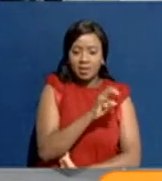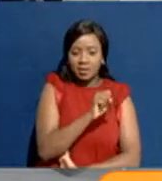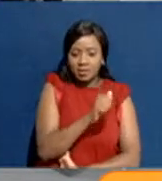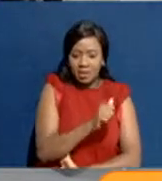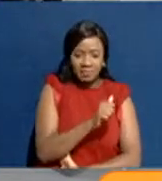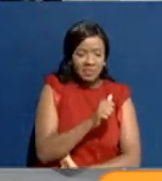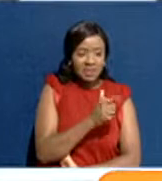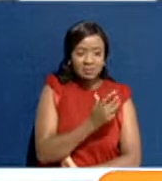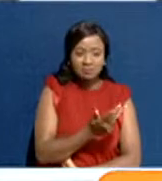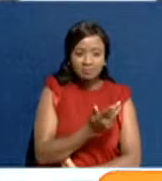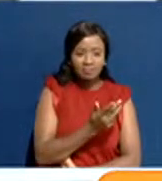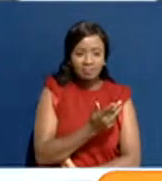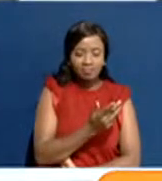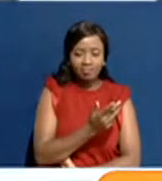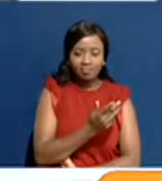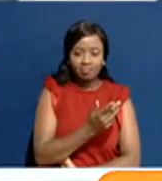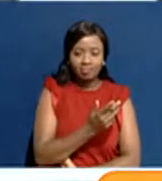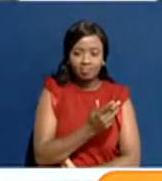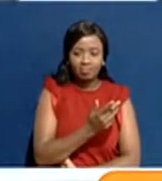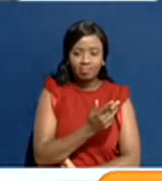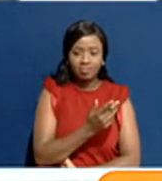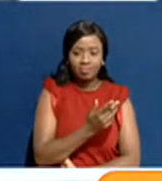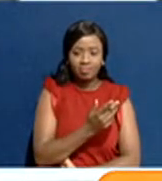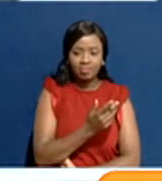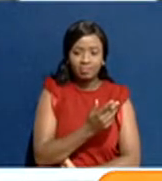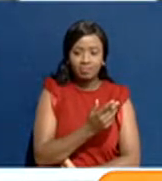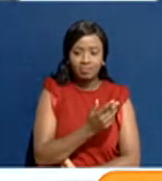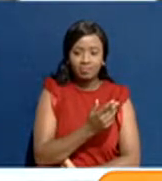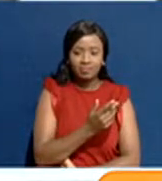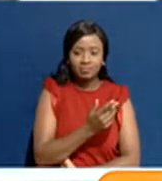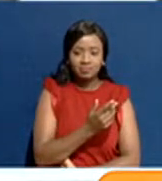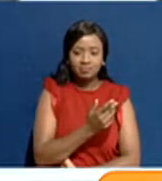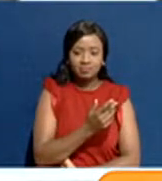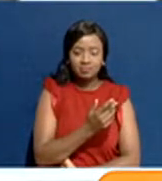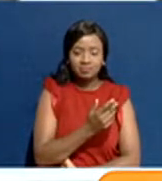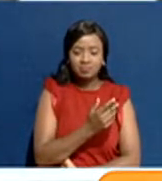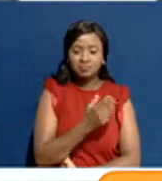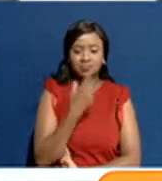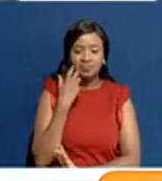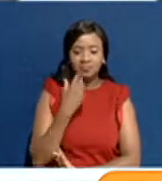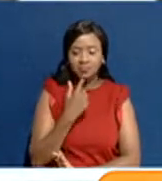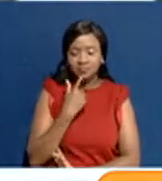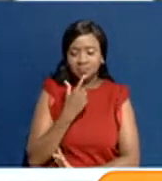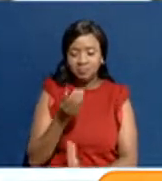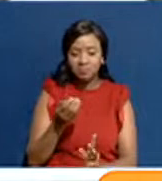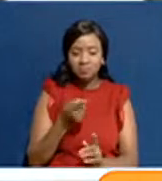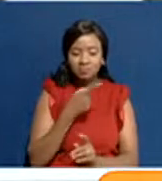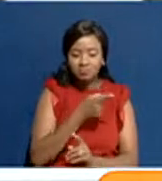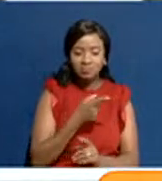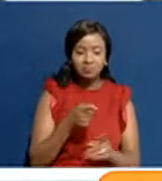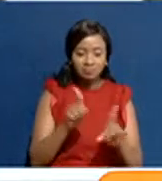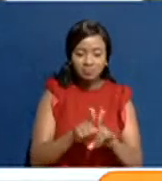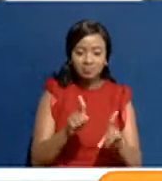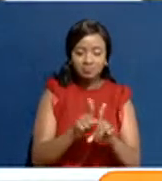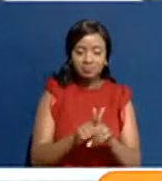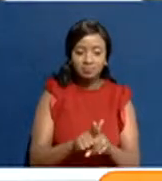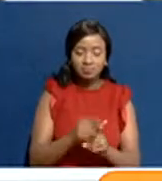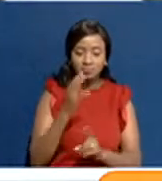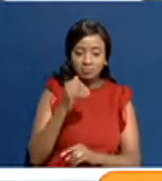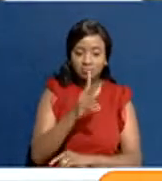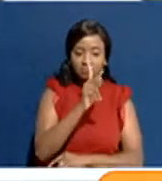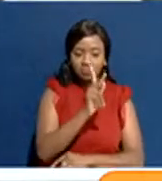Because, look, I don't know if it's right to say it's that time again, because the past few years I've seen the Kenya Medical Supplies